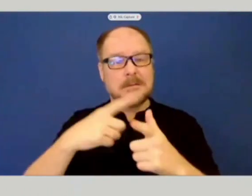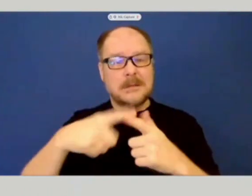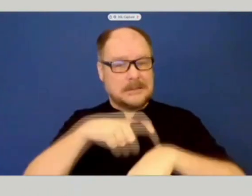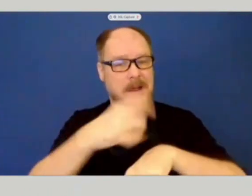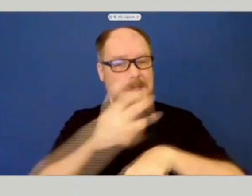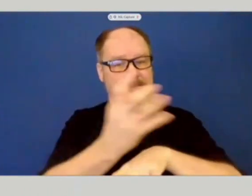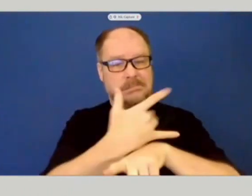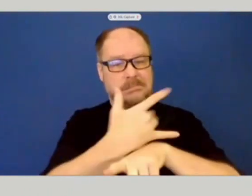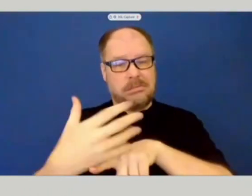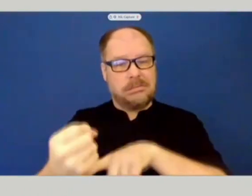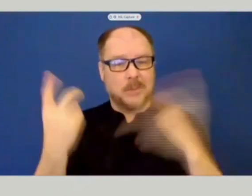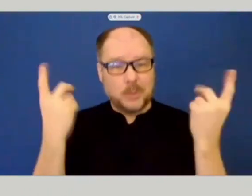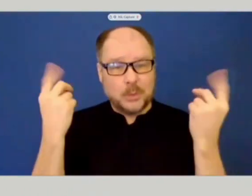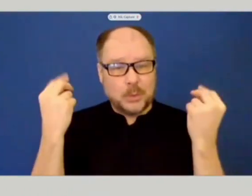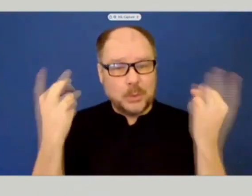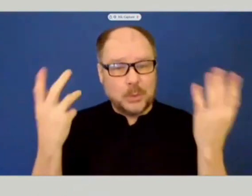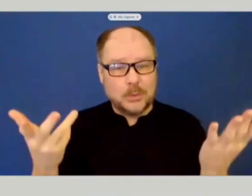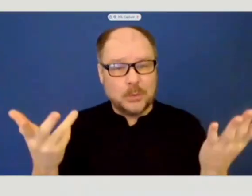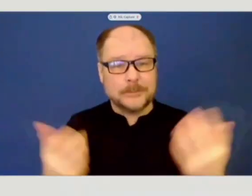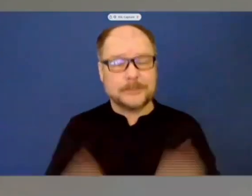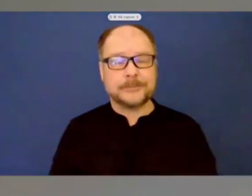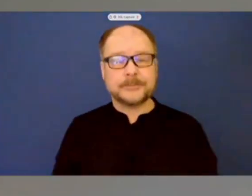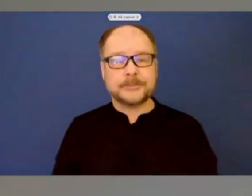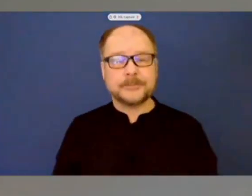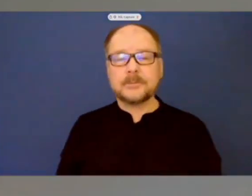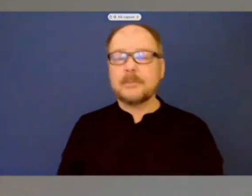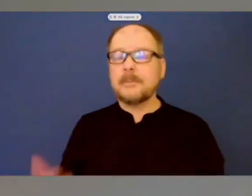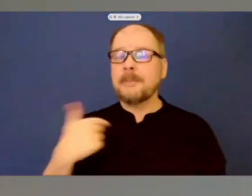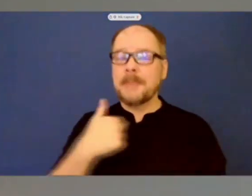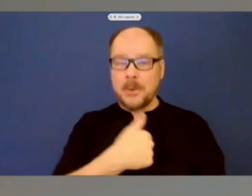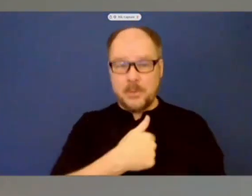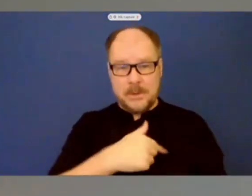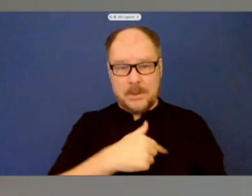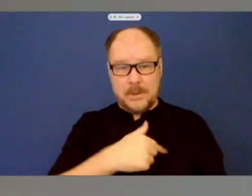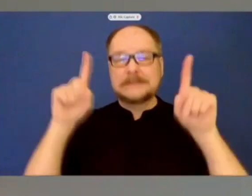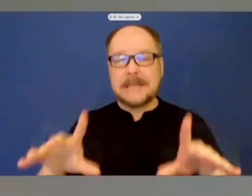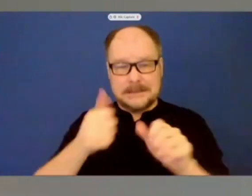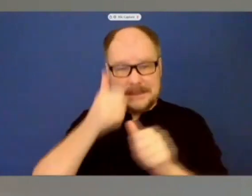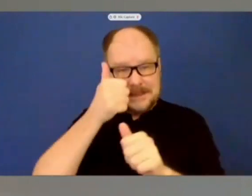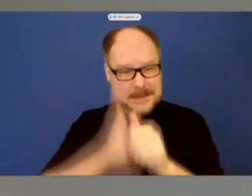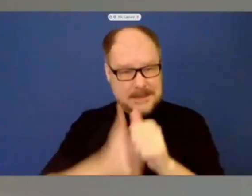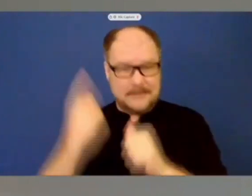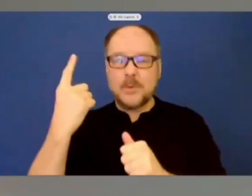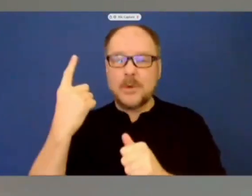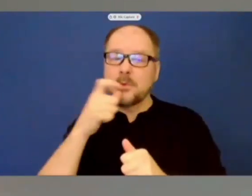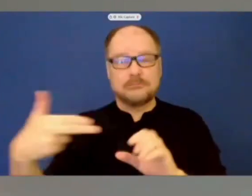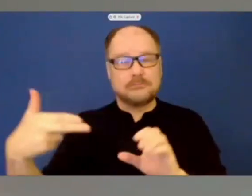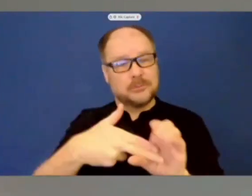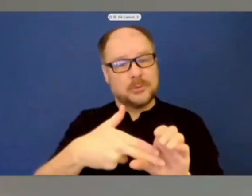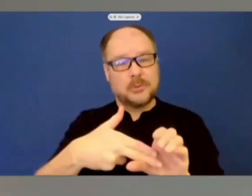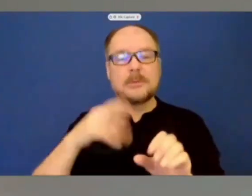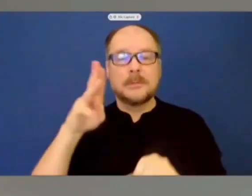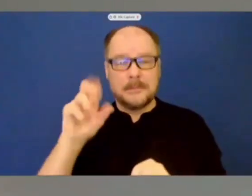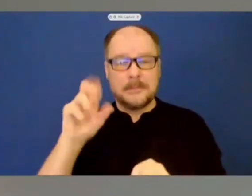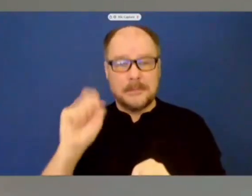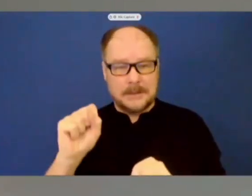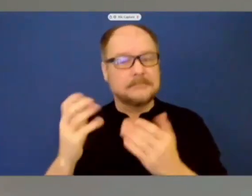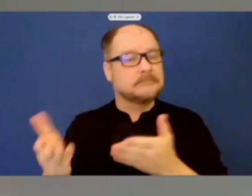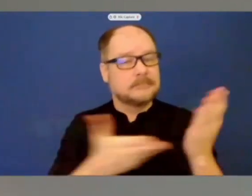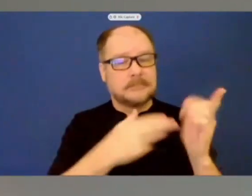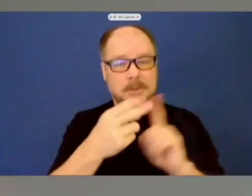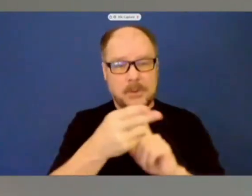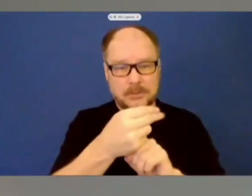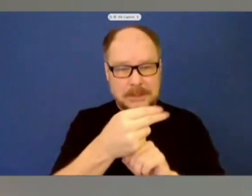So we are testing everyone who is getting on a bus to go to the hotel or leaving the